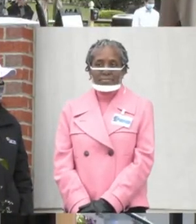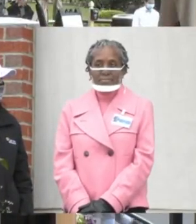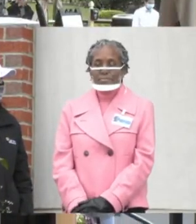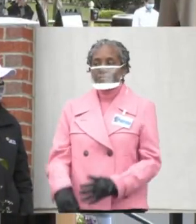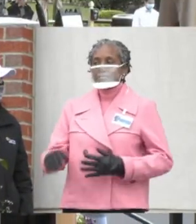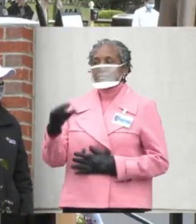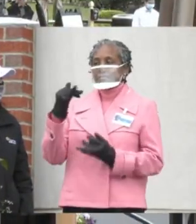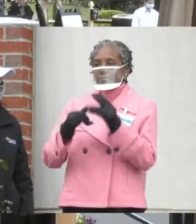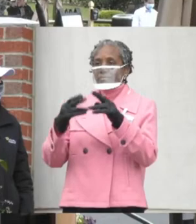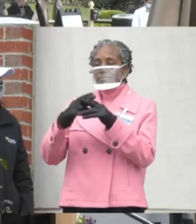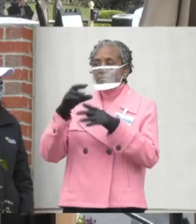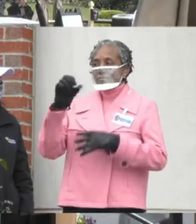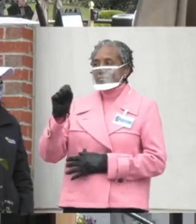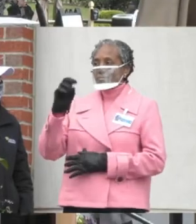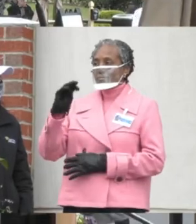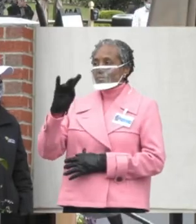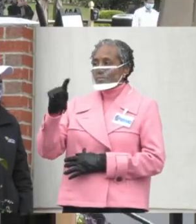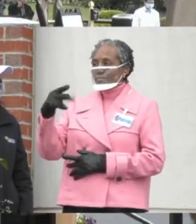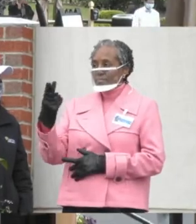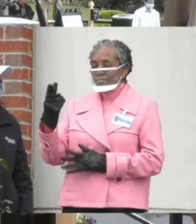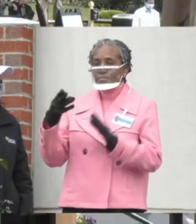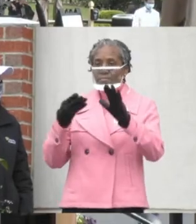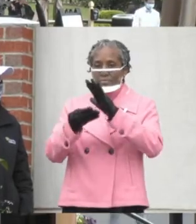Melissa Smith, Baking and Pastry Arts.